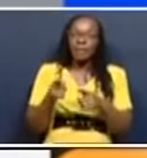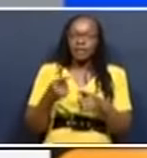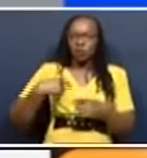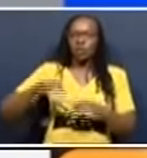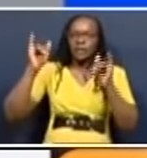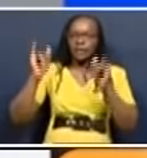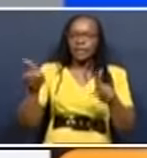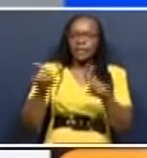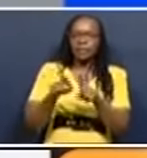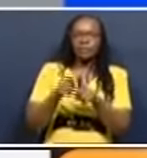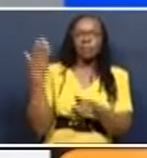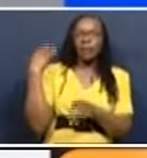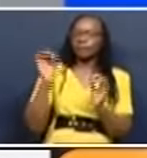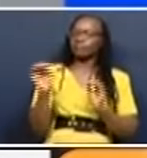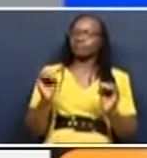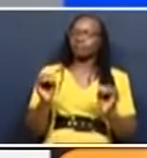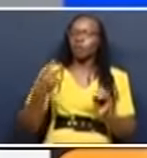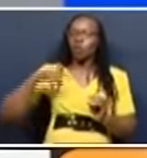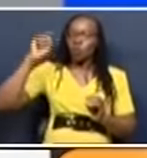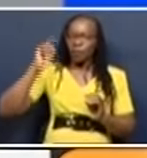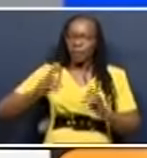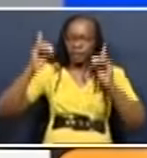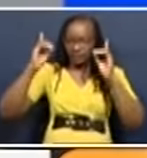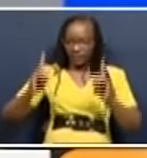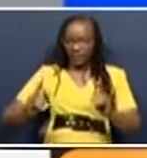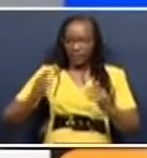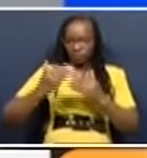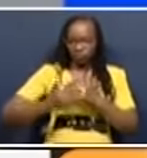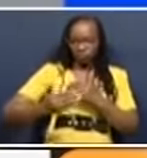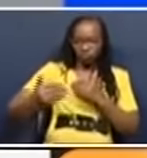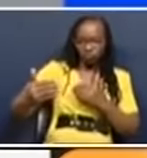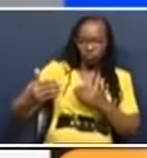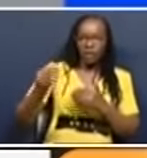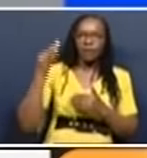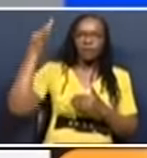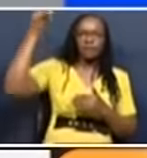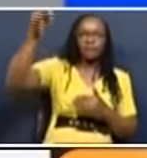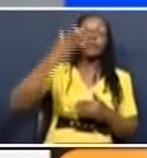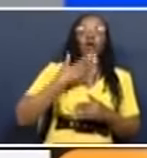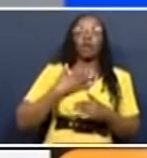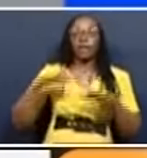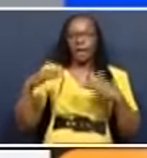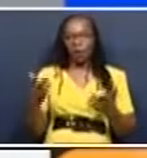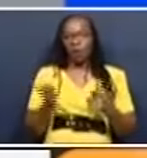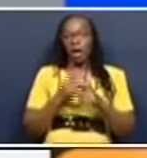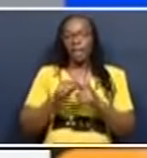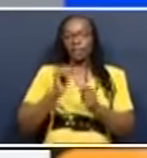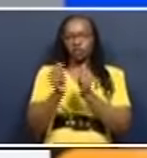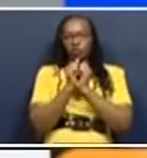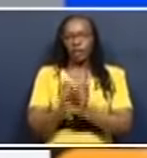call upon all of us today, let's define the line and look at the future. And let's go to that future